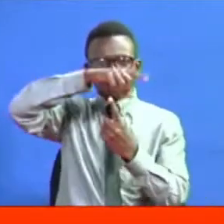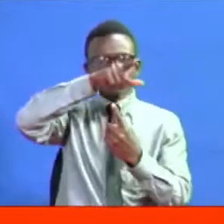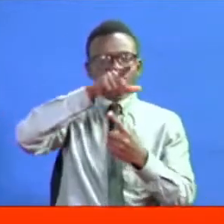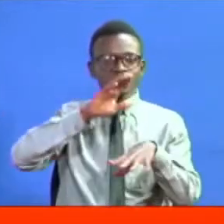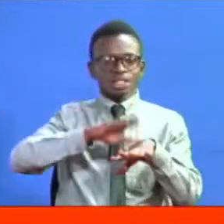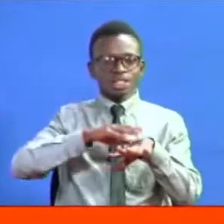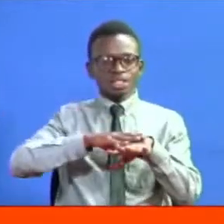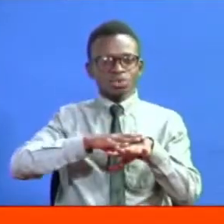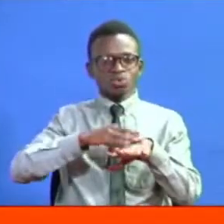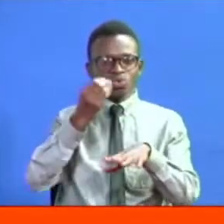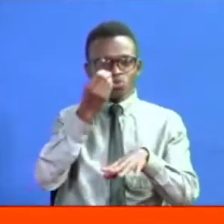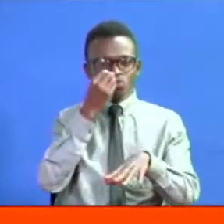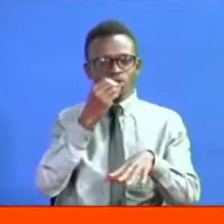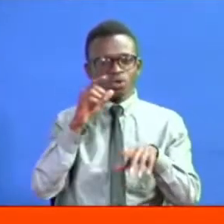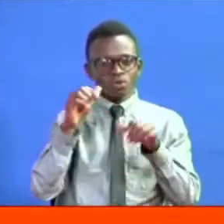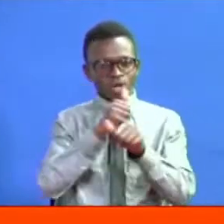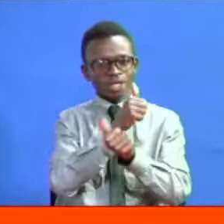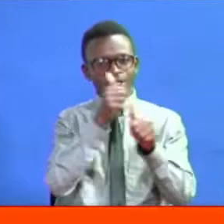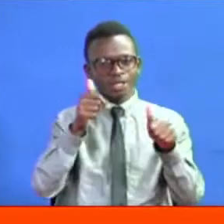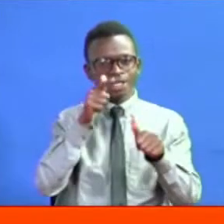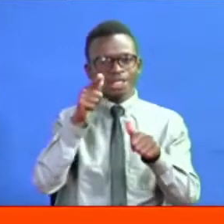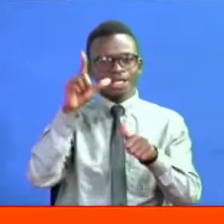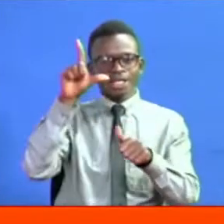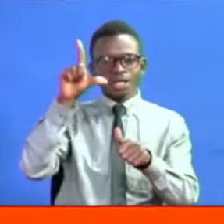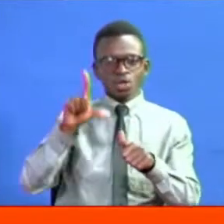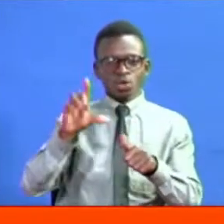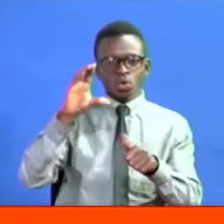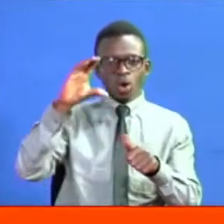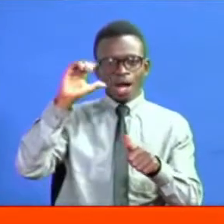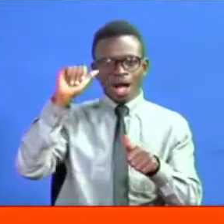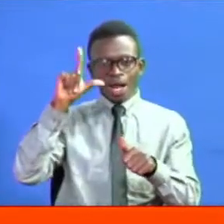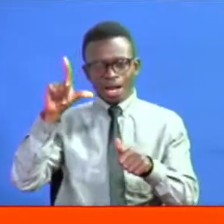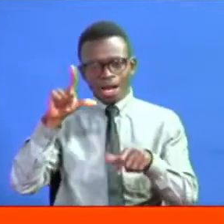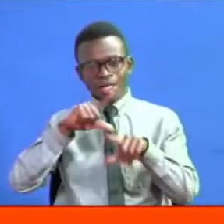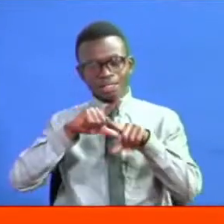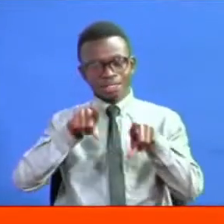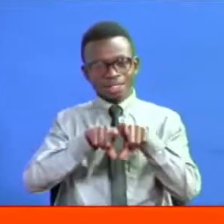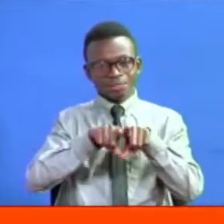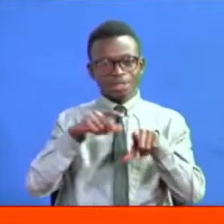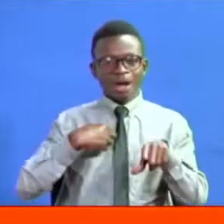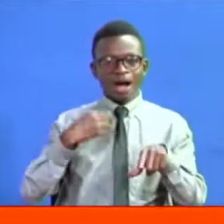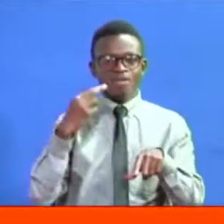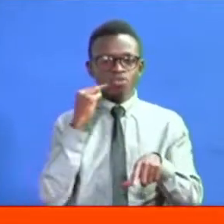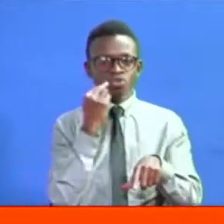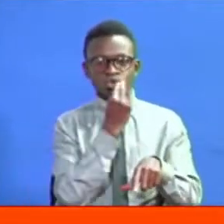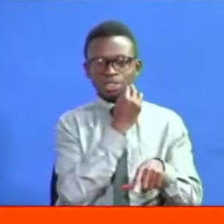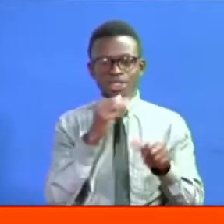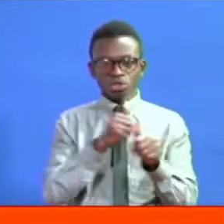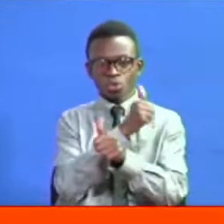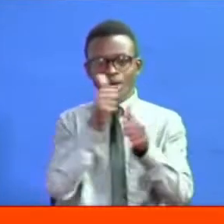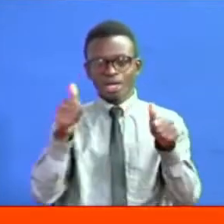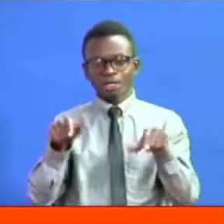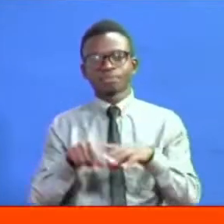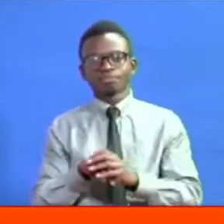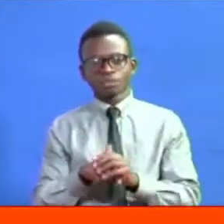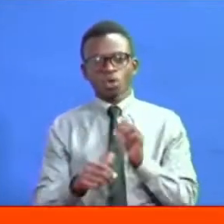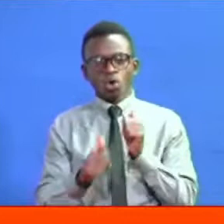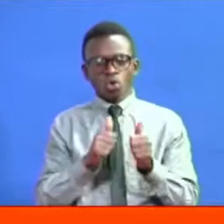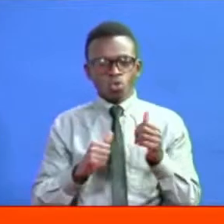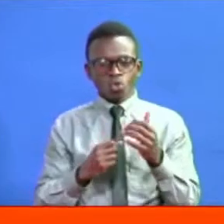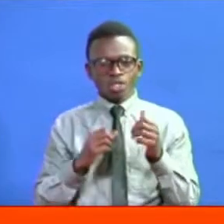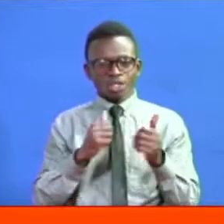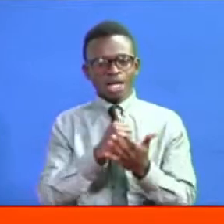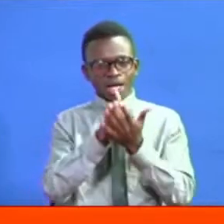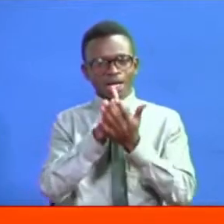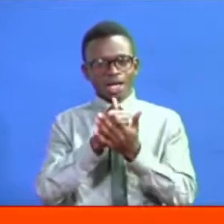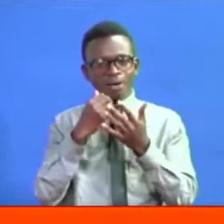a superfood. It is low in calories but contains a wealth of nutrients and antioxidants that support many aspects